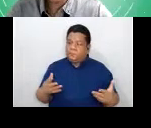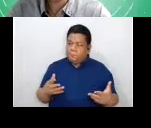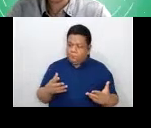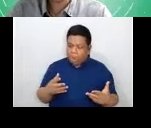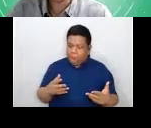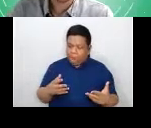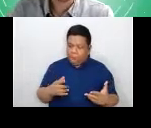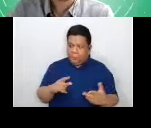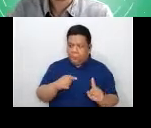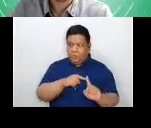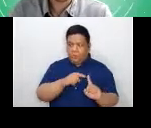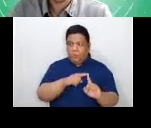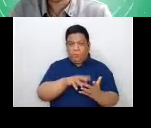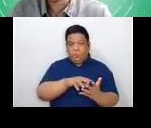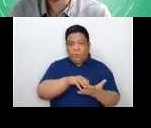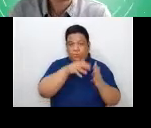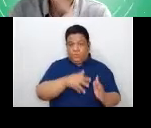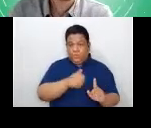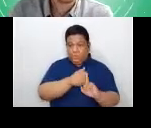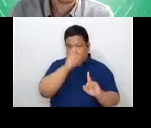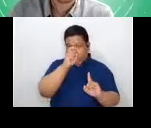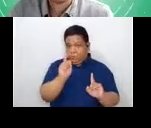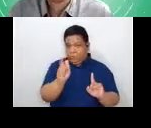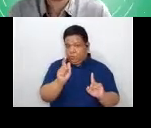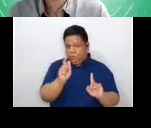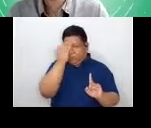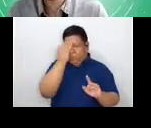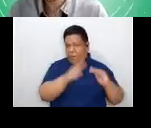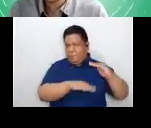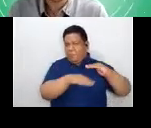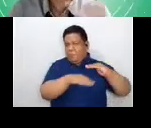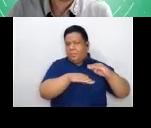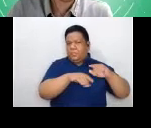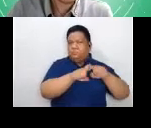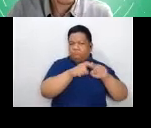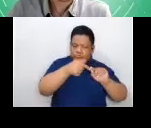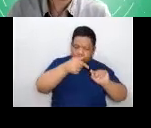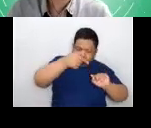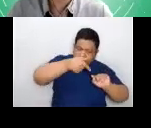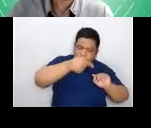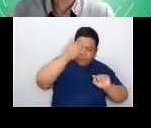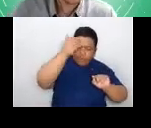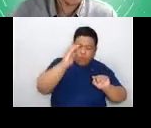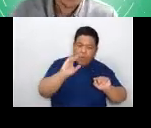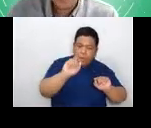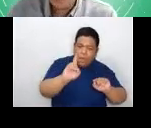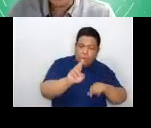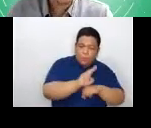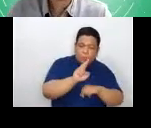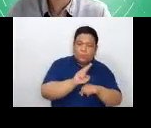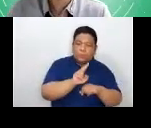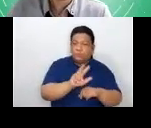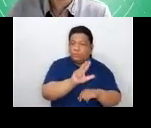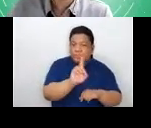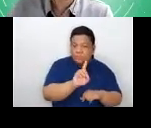a student who's 20 years old who knows how to do basic electronics, basic soldering, CAD design, some 3D printing, they can